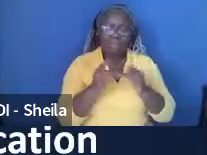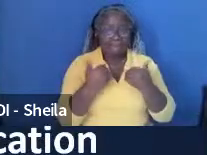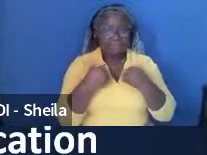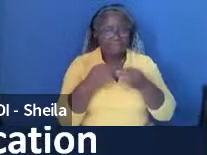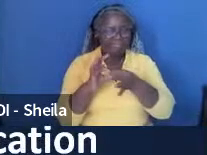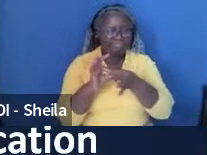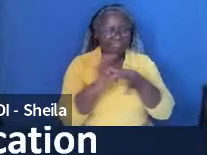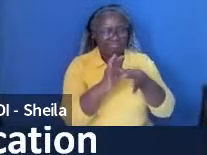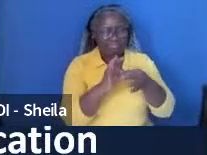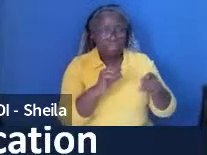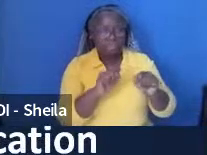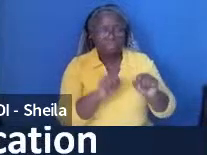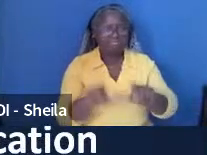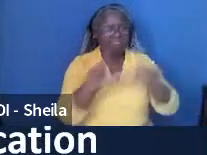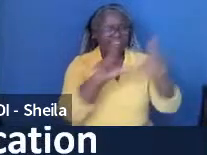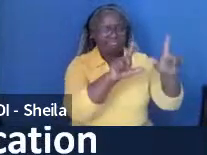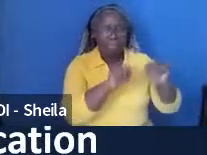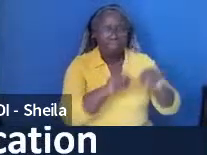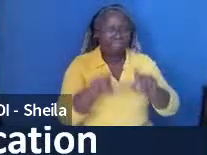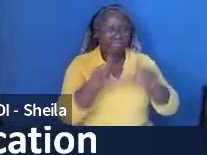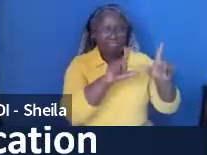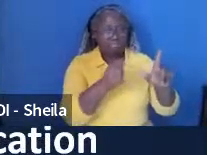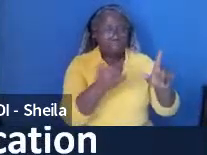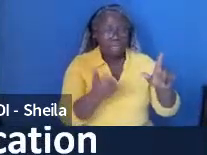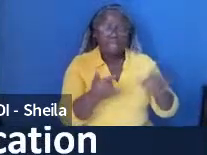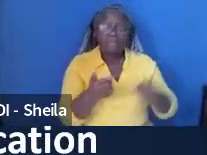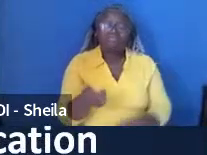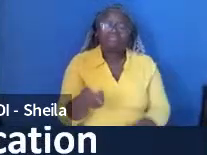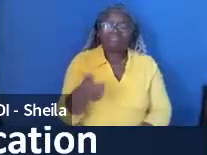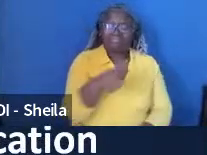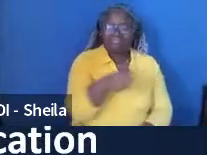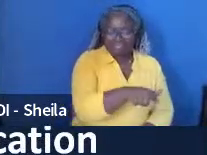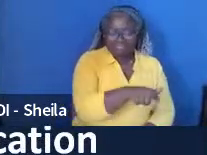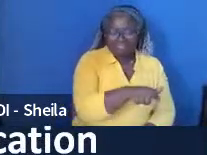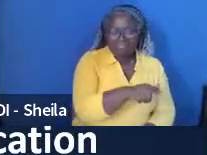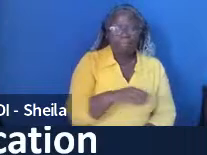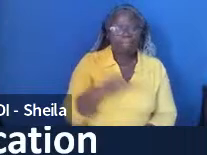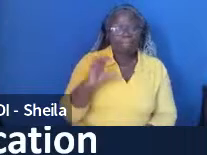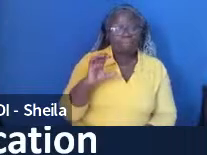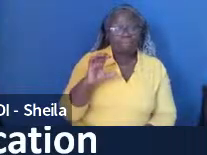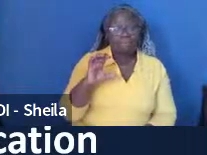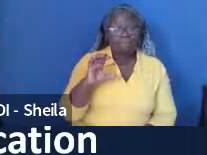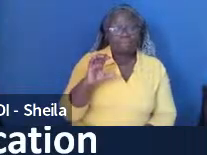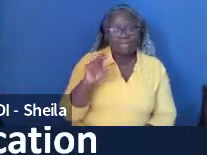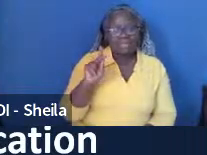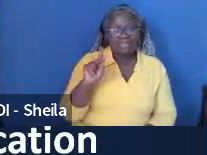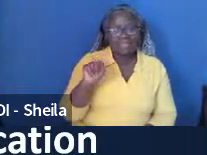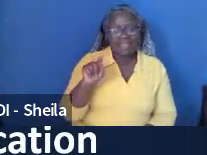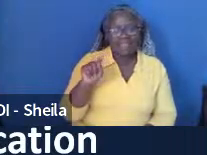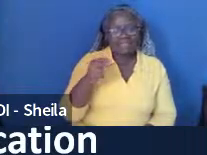colleague, Senior ICT Accessibility Specialist, Kathy Yang.